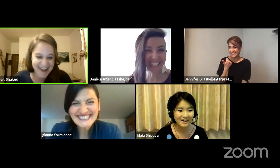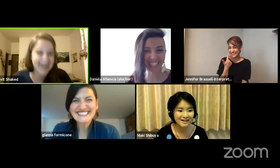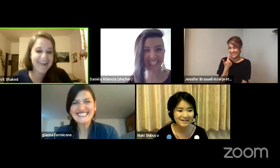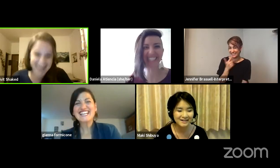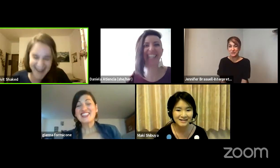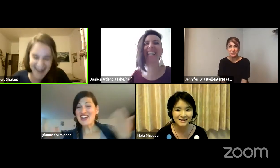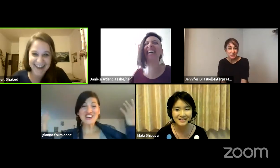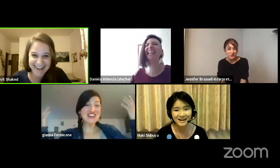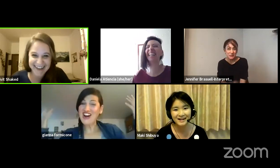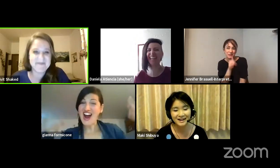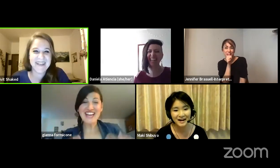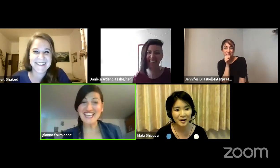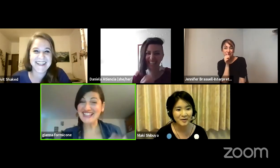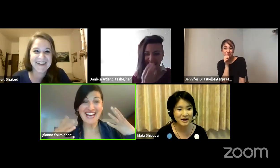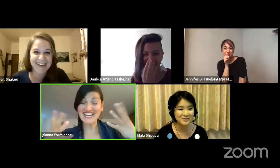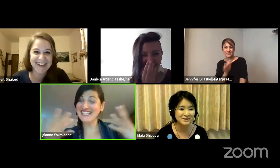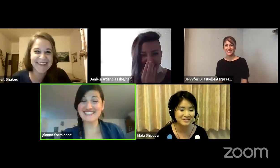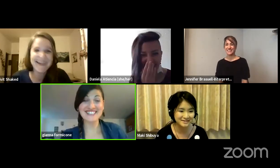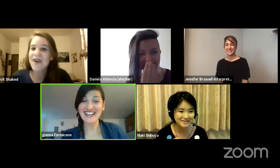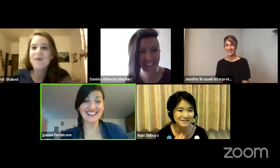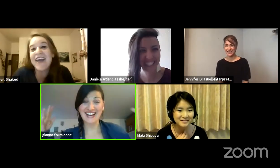secret. Okay.